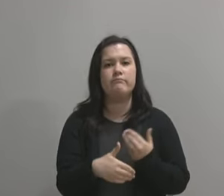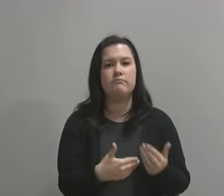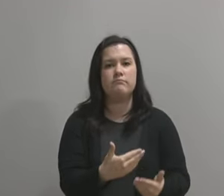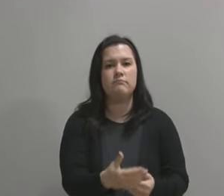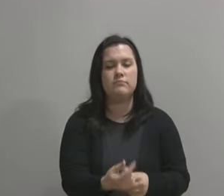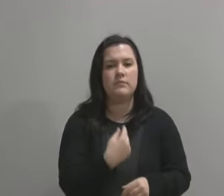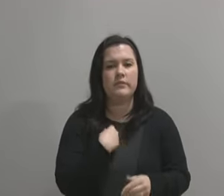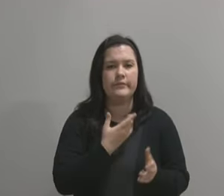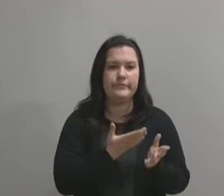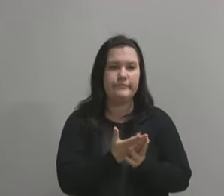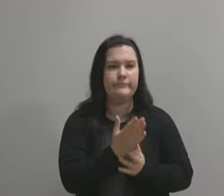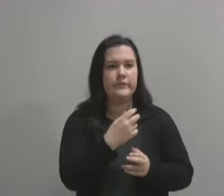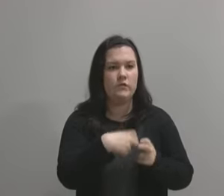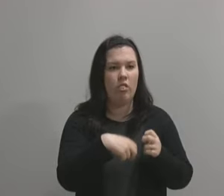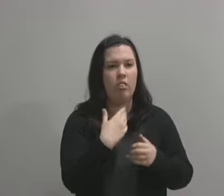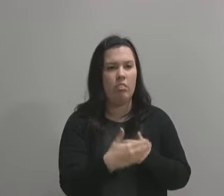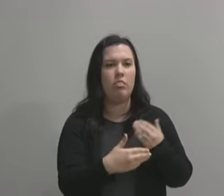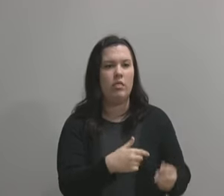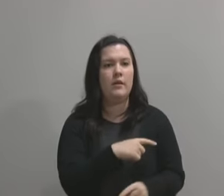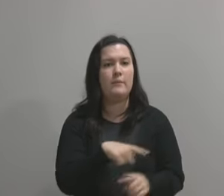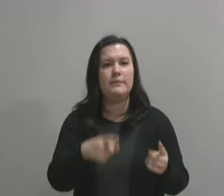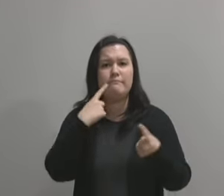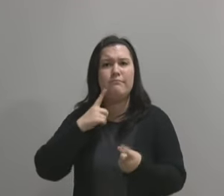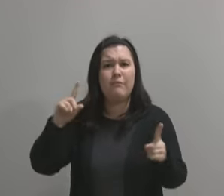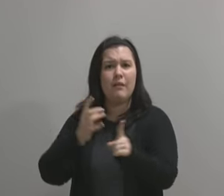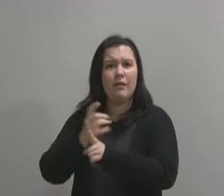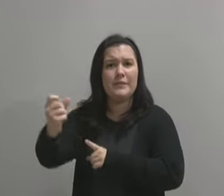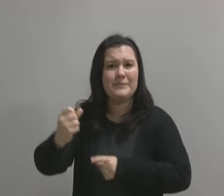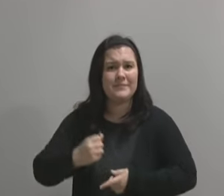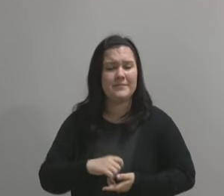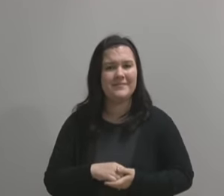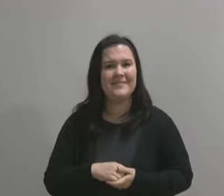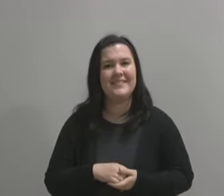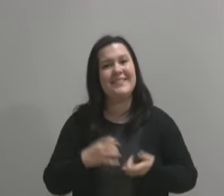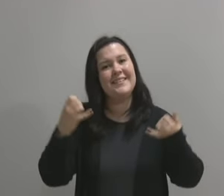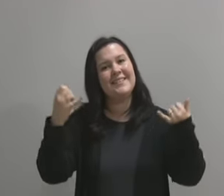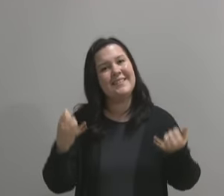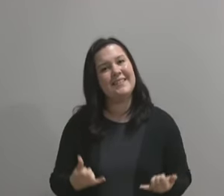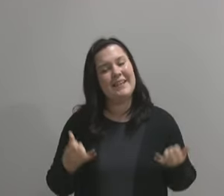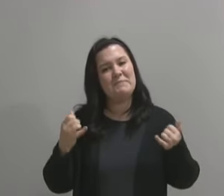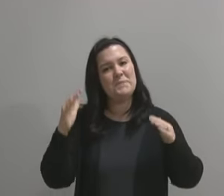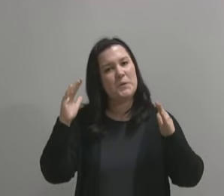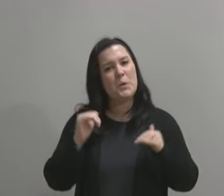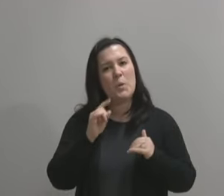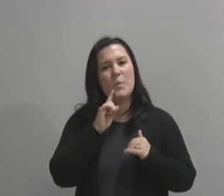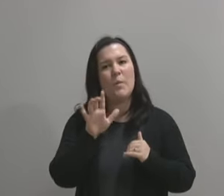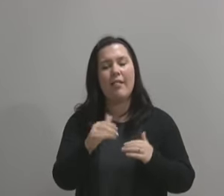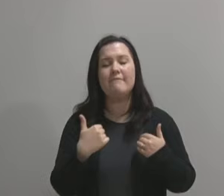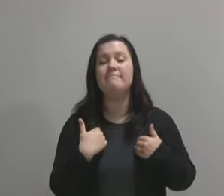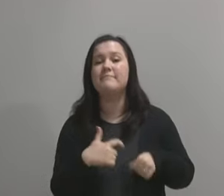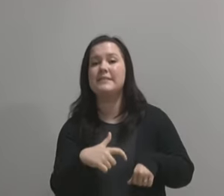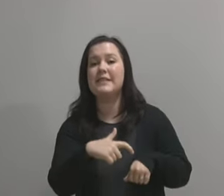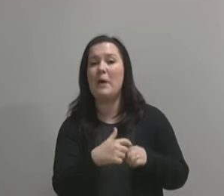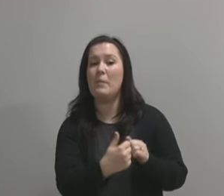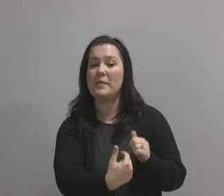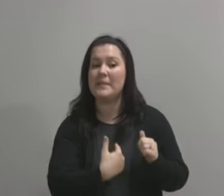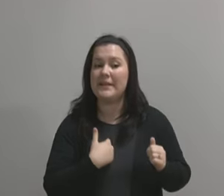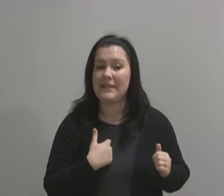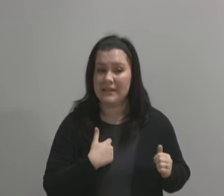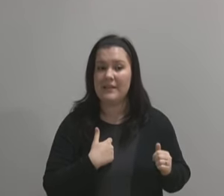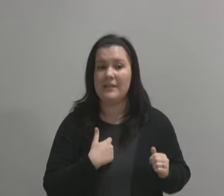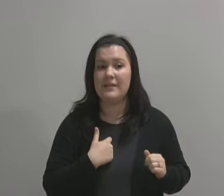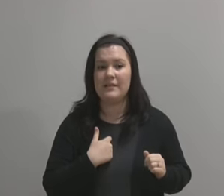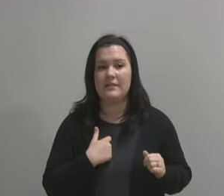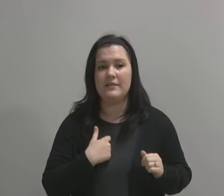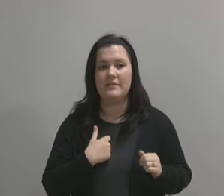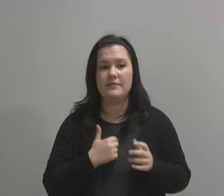the difficulties, but thrive. Now, I hope you will spend some time with me, as I will